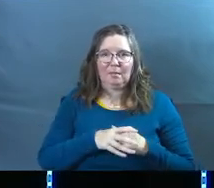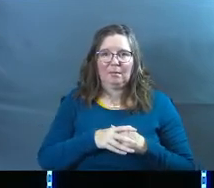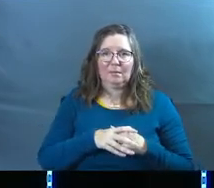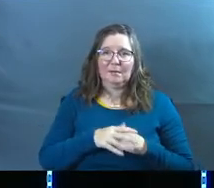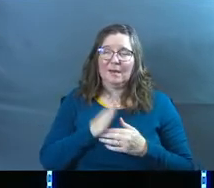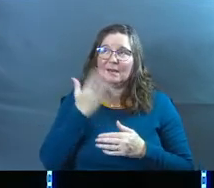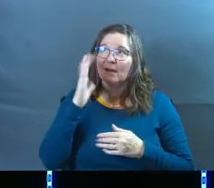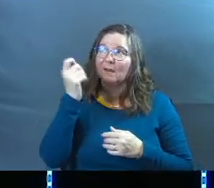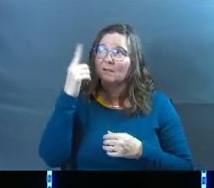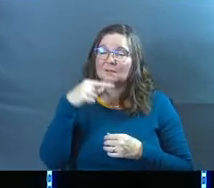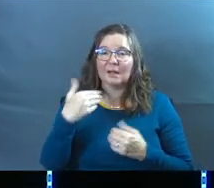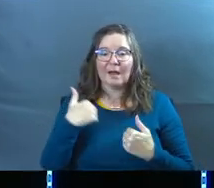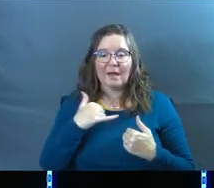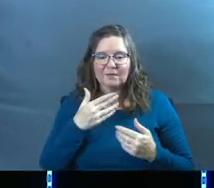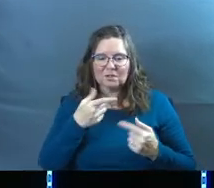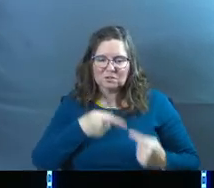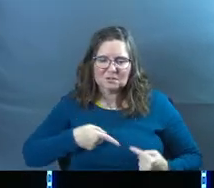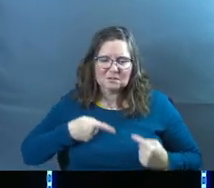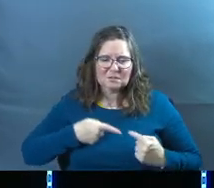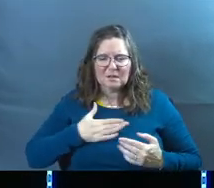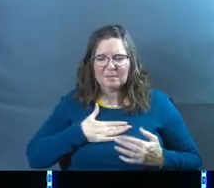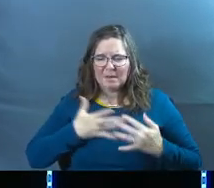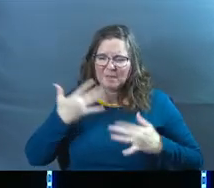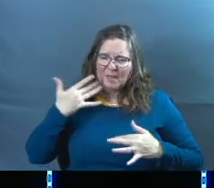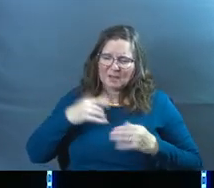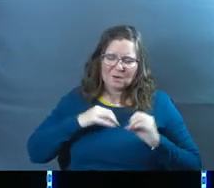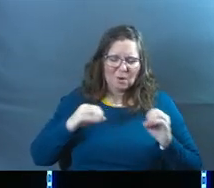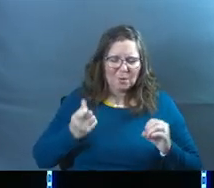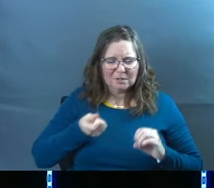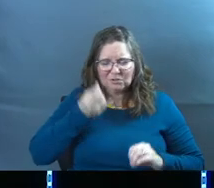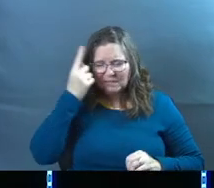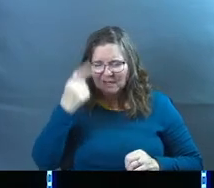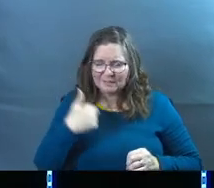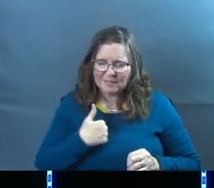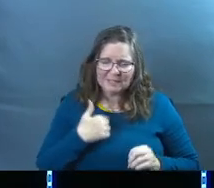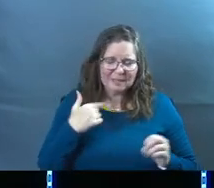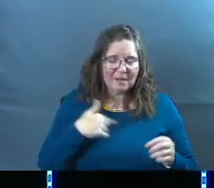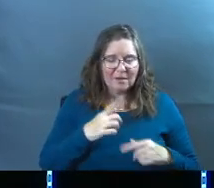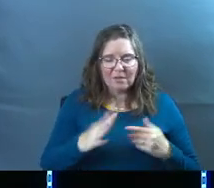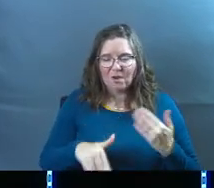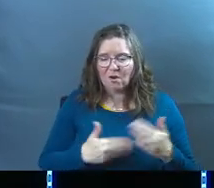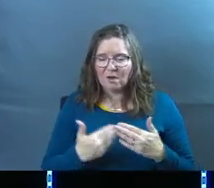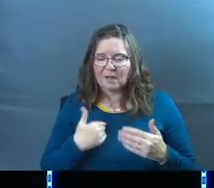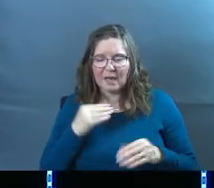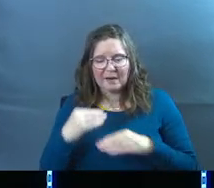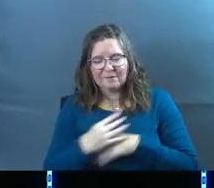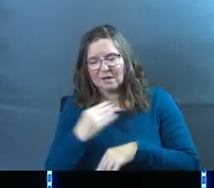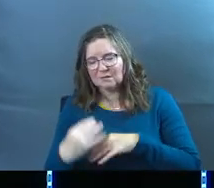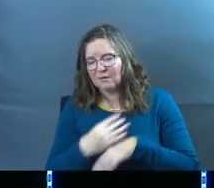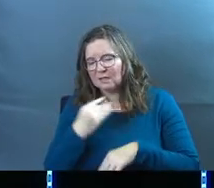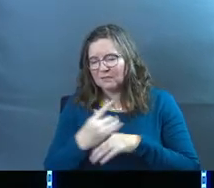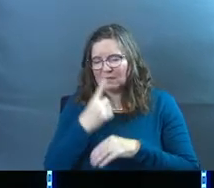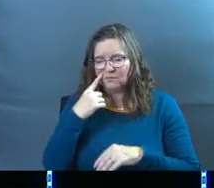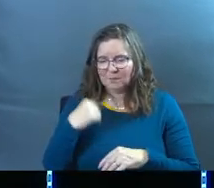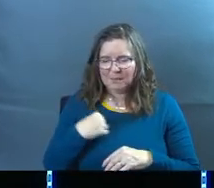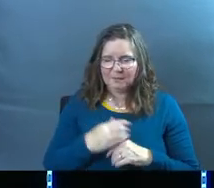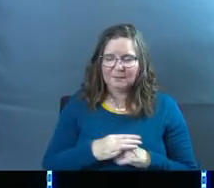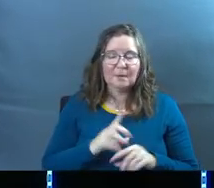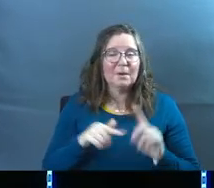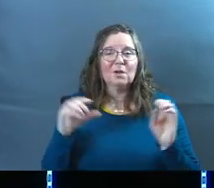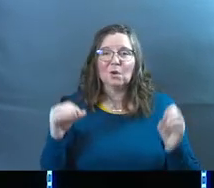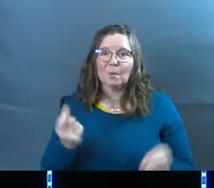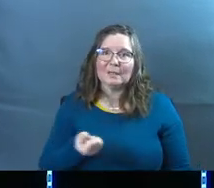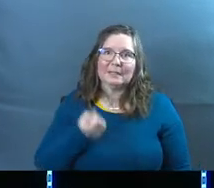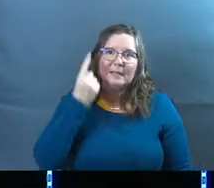You're like, I have this struggle. I have this in my past, and nobody understands me. And they've all got advice for me, but